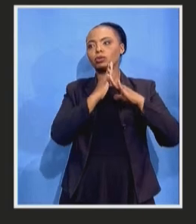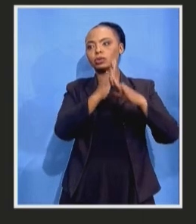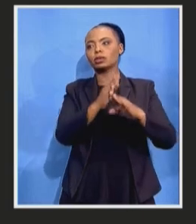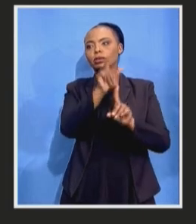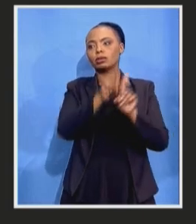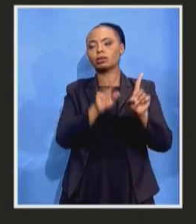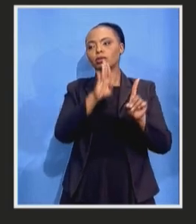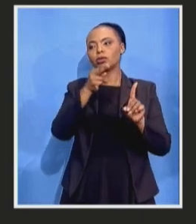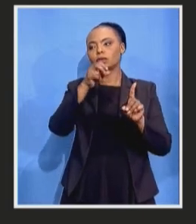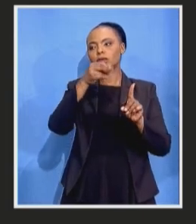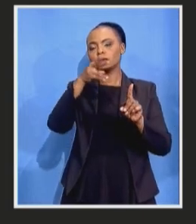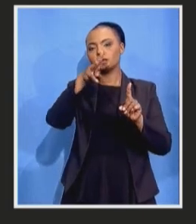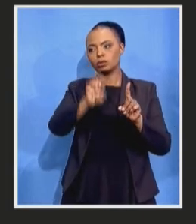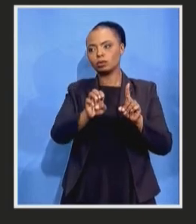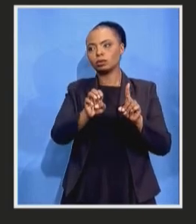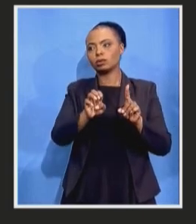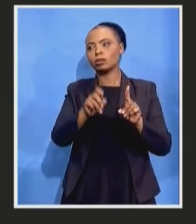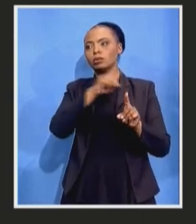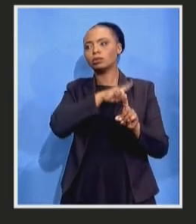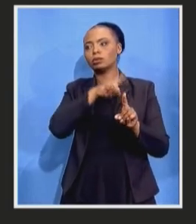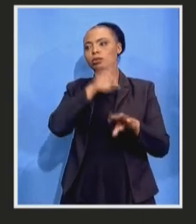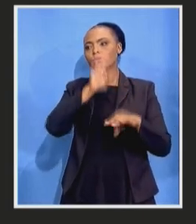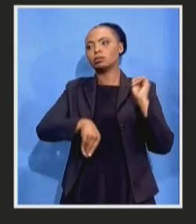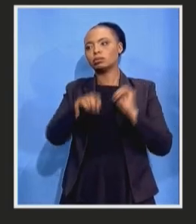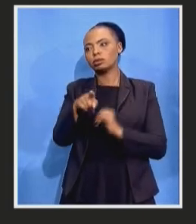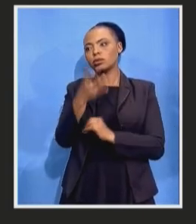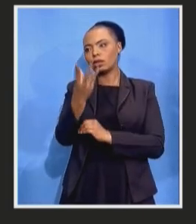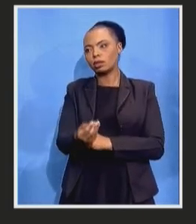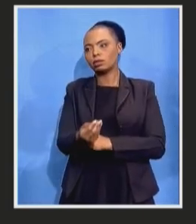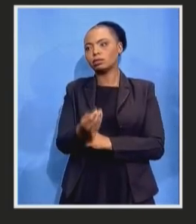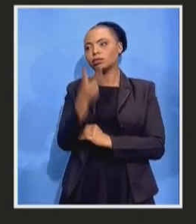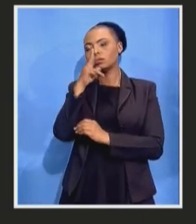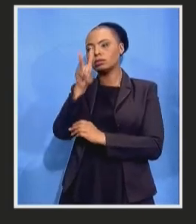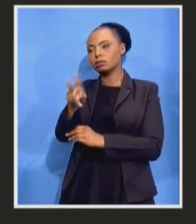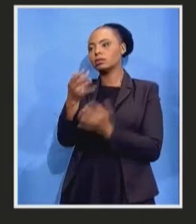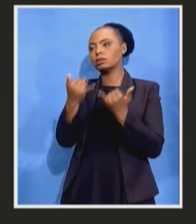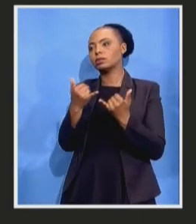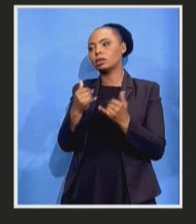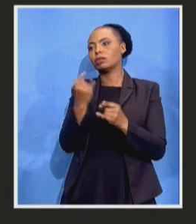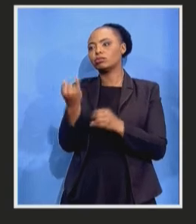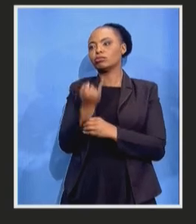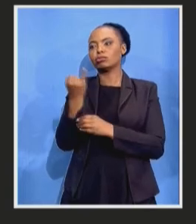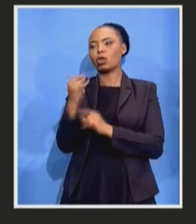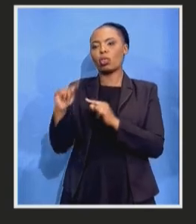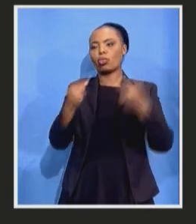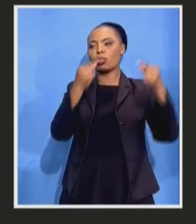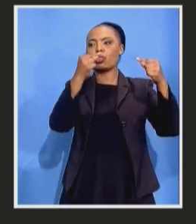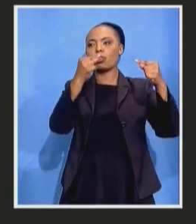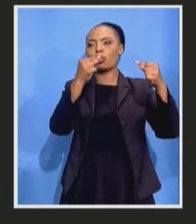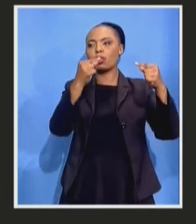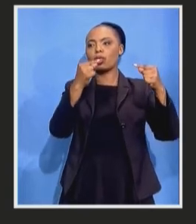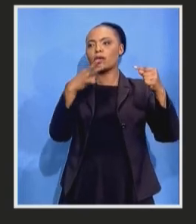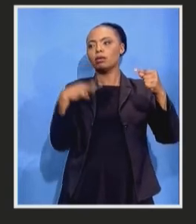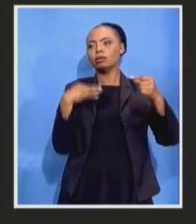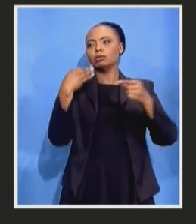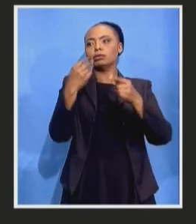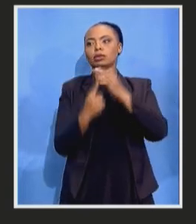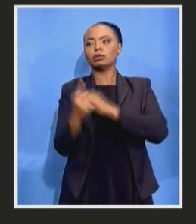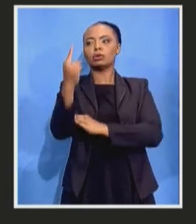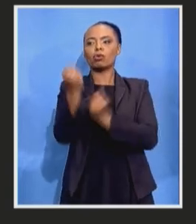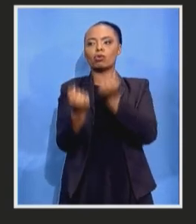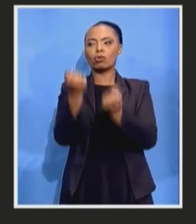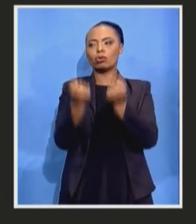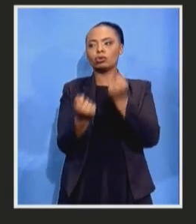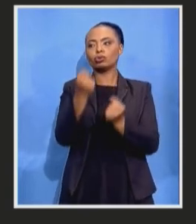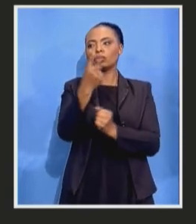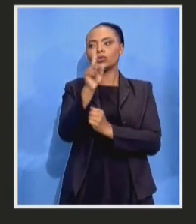that we have seen that have been instituted against her, and she'll hand herself over to the courts on the 21st of January? And then secondly, we have seen that